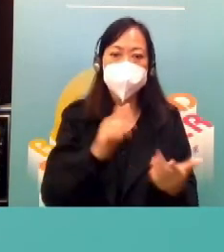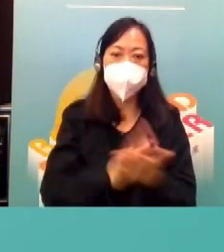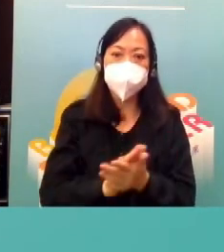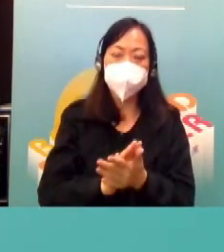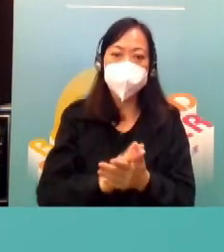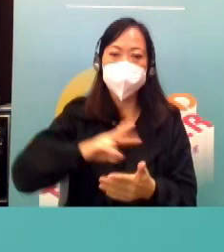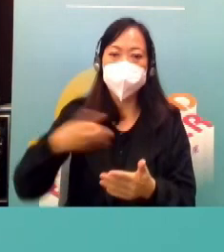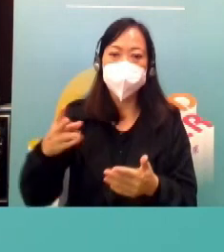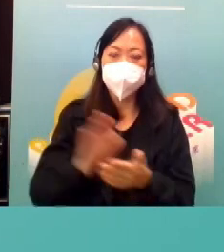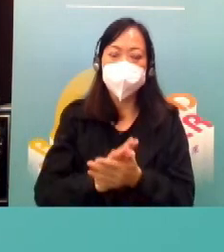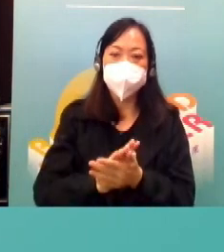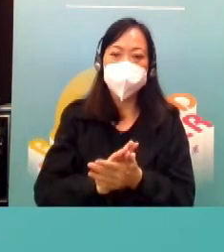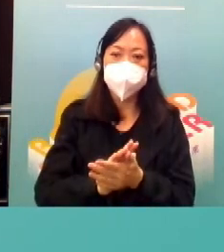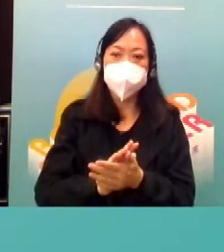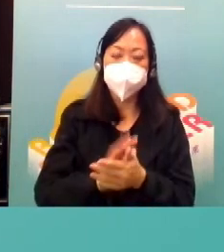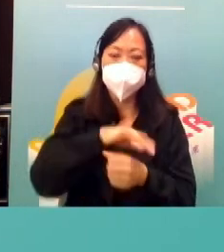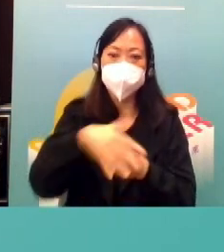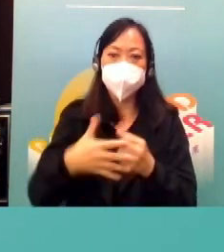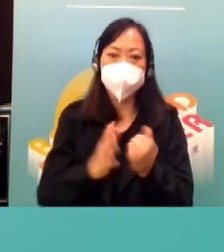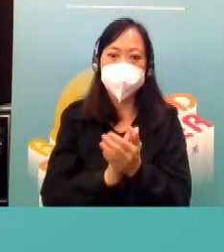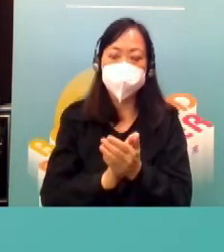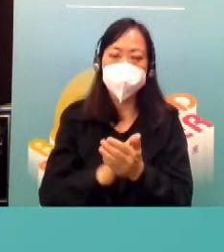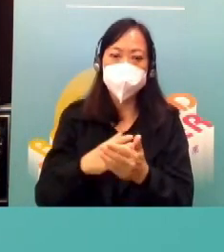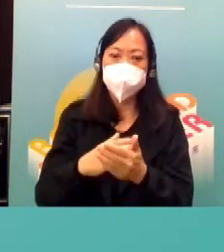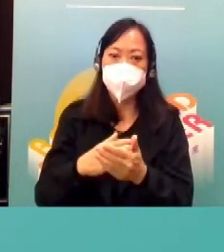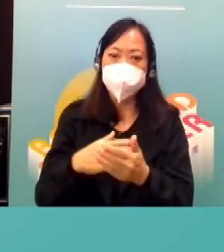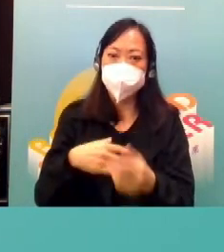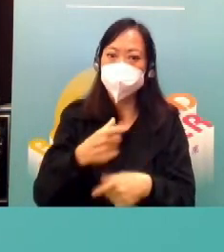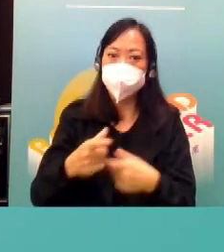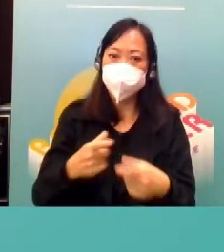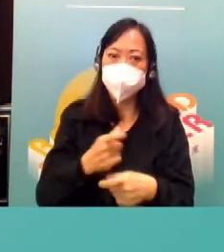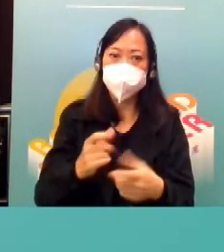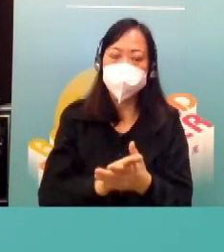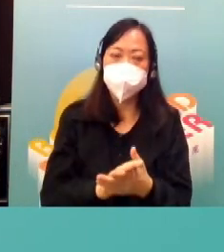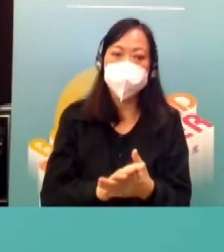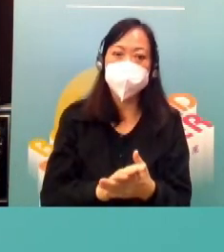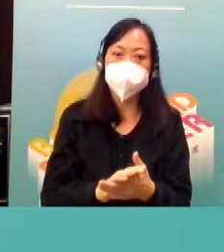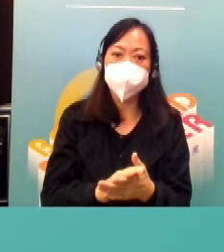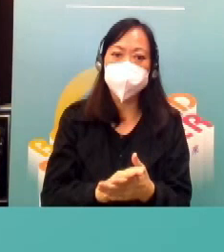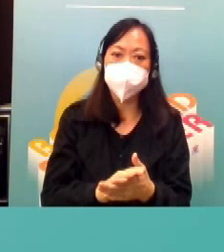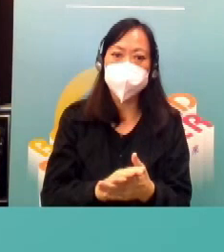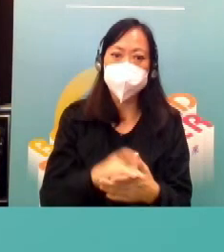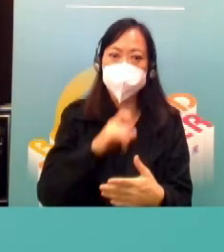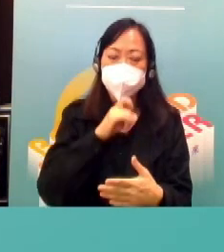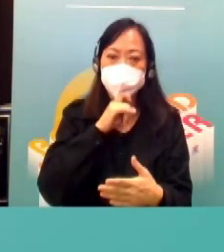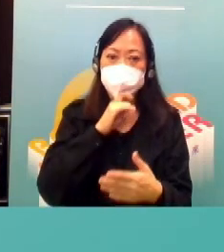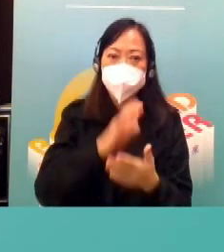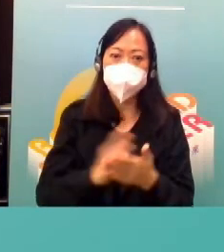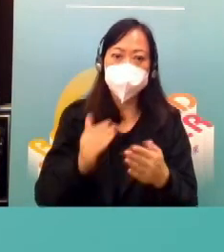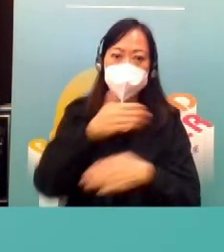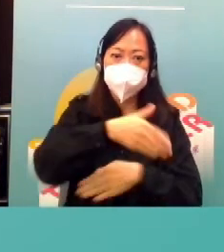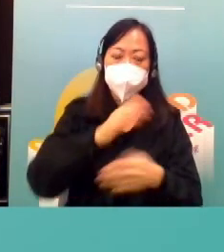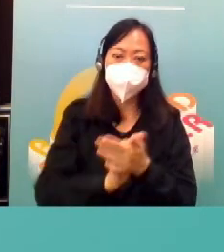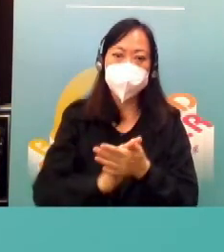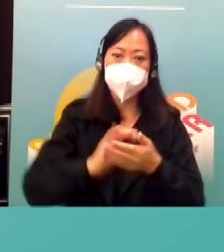development solutions, and it's very crucial to have some joint sectoral actions to preserve our planet's natural